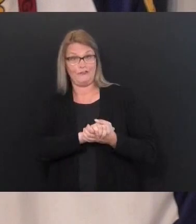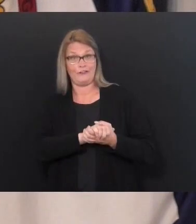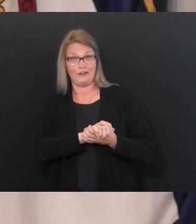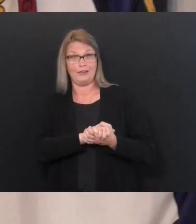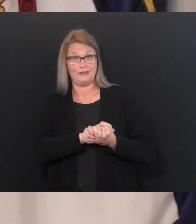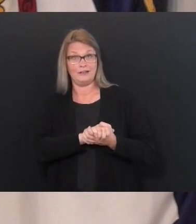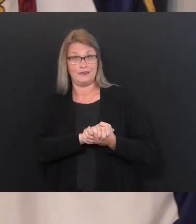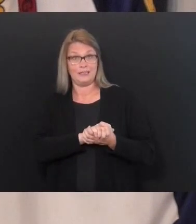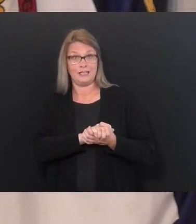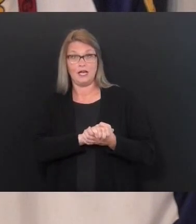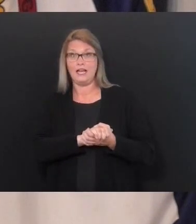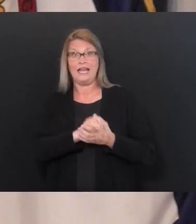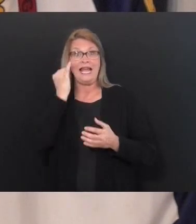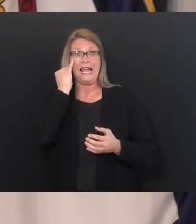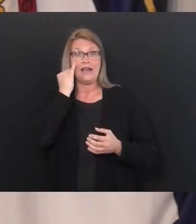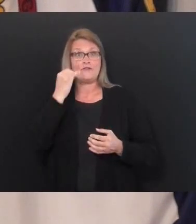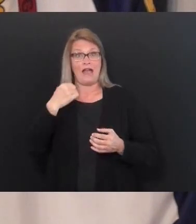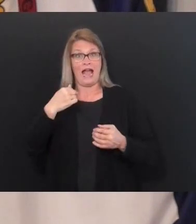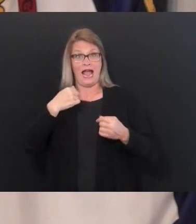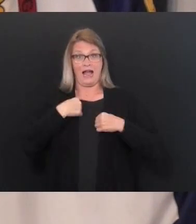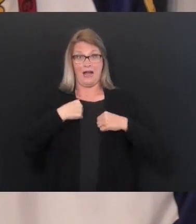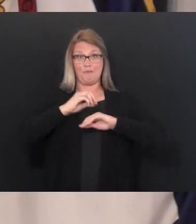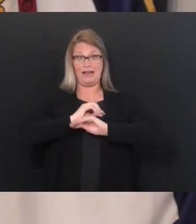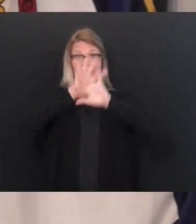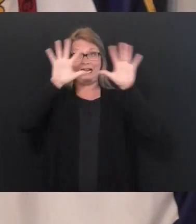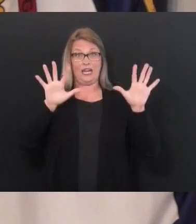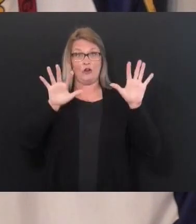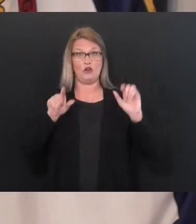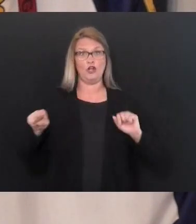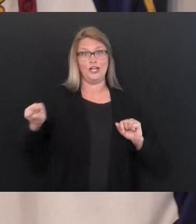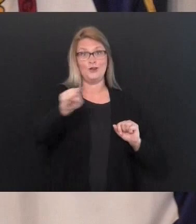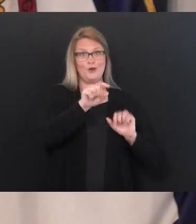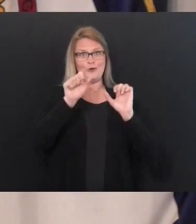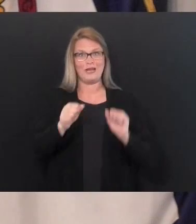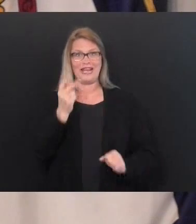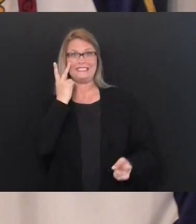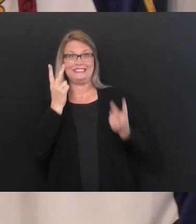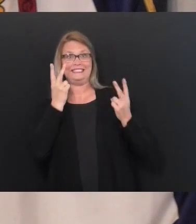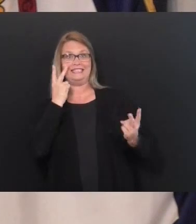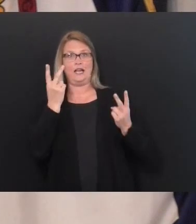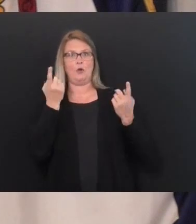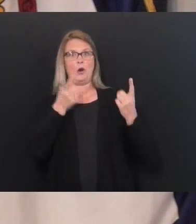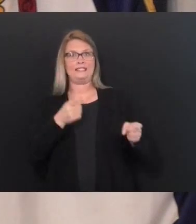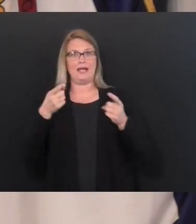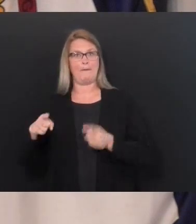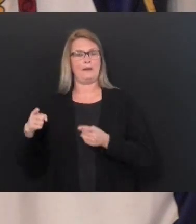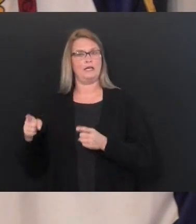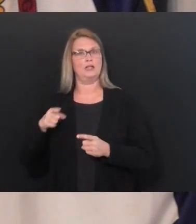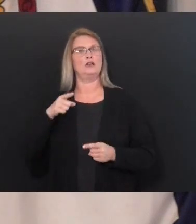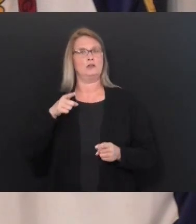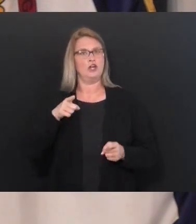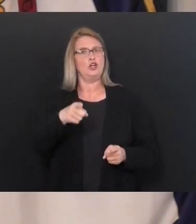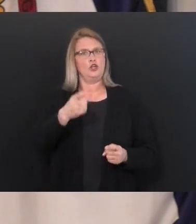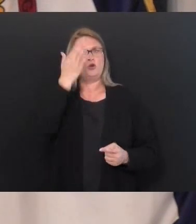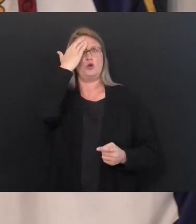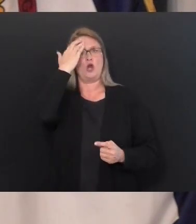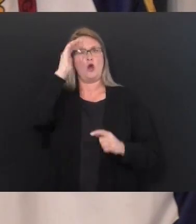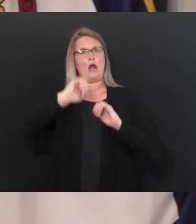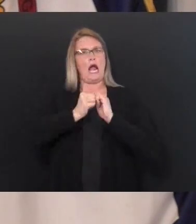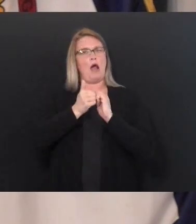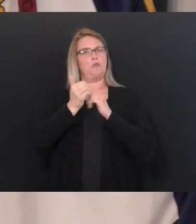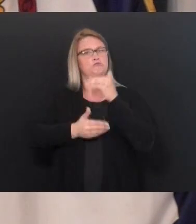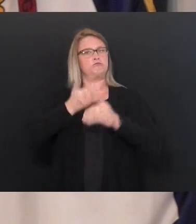if you're completely transparent and you see what needs to be done, you'll fix it greatly